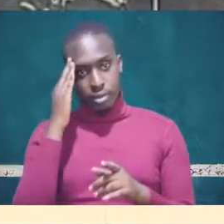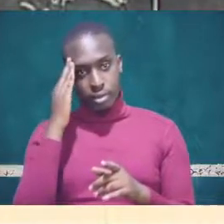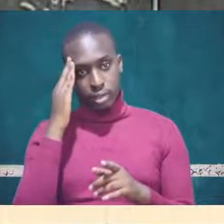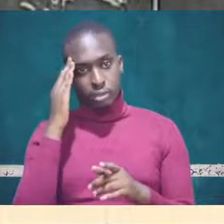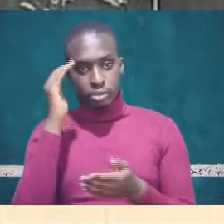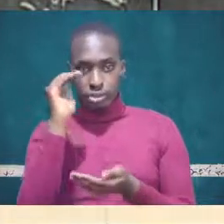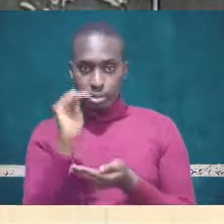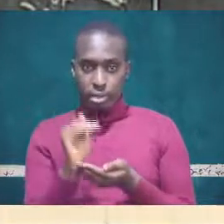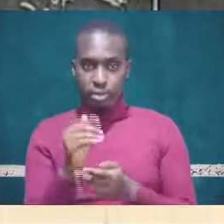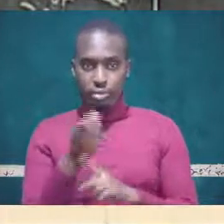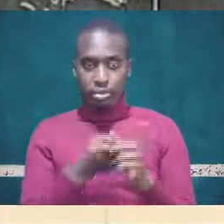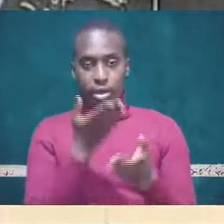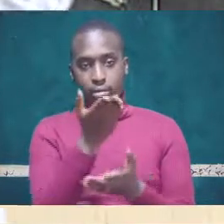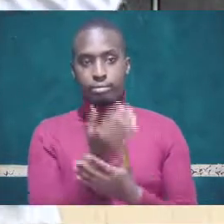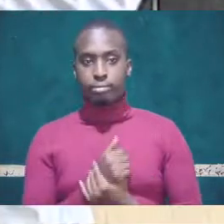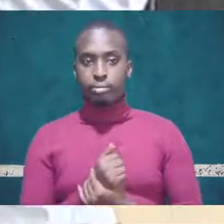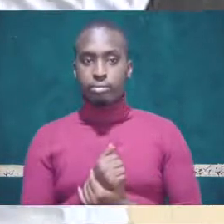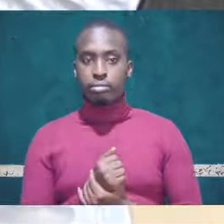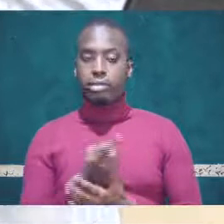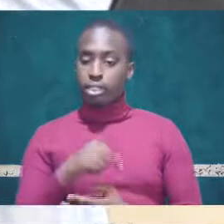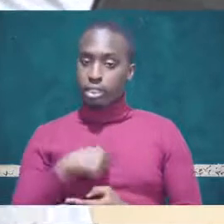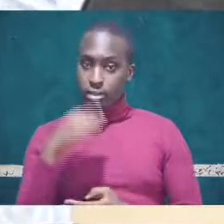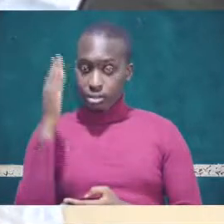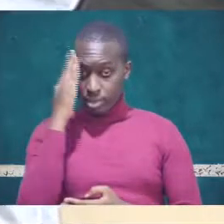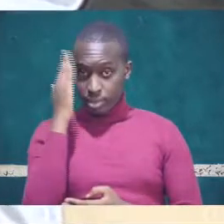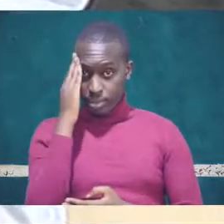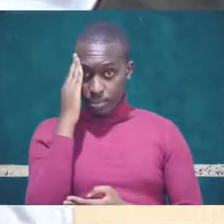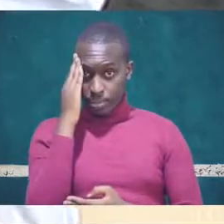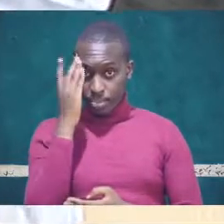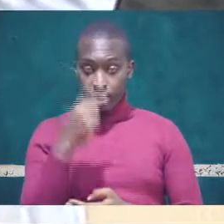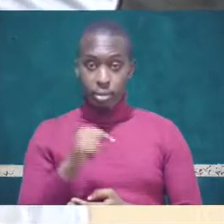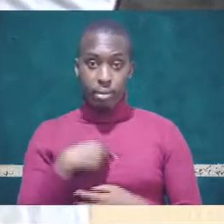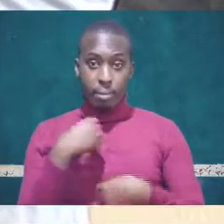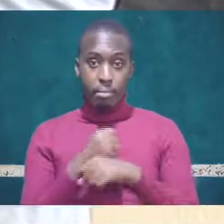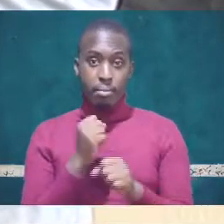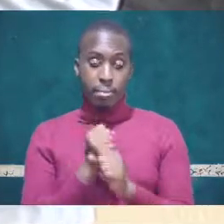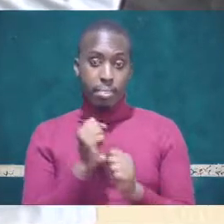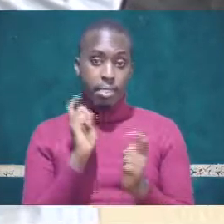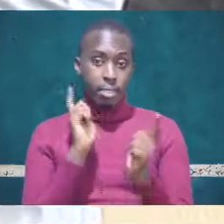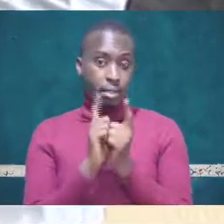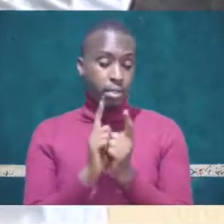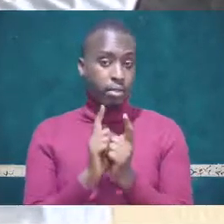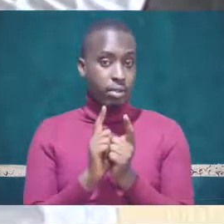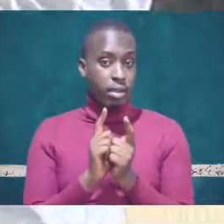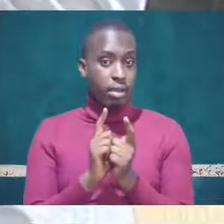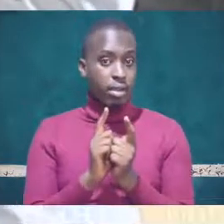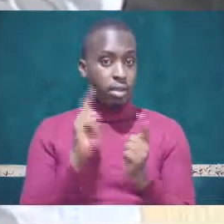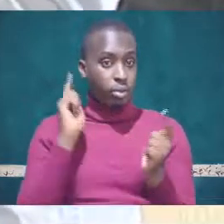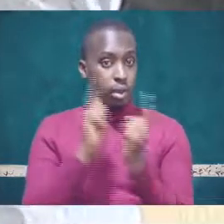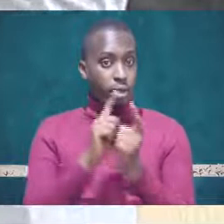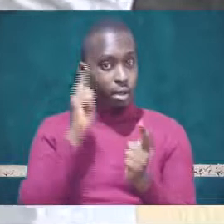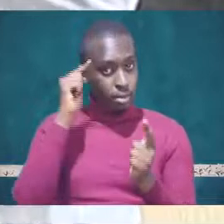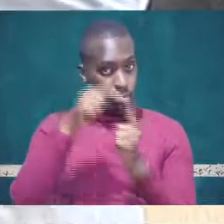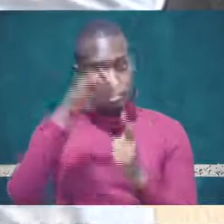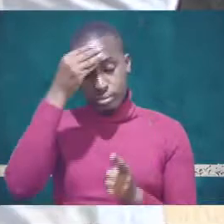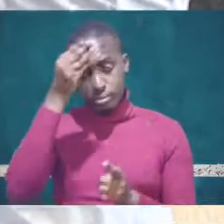me summarize from this side. I'm very sure we have met our learning objectives, right? Being